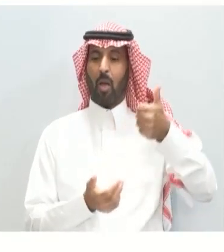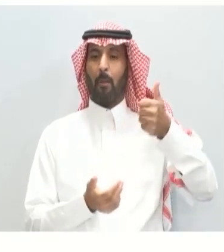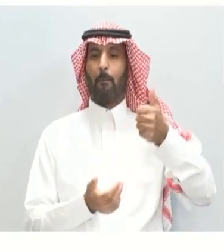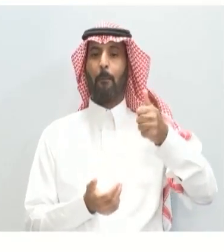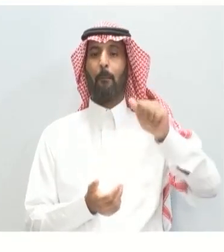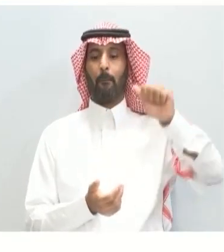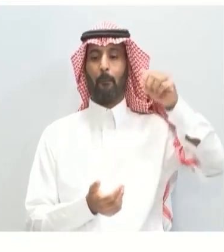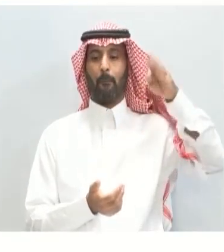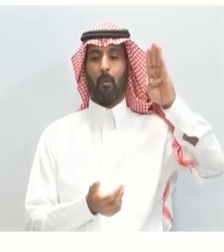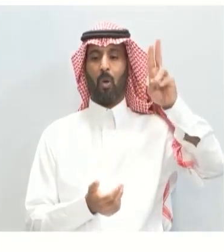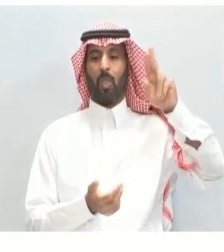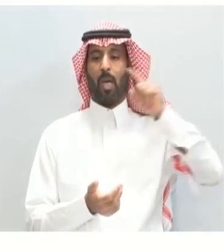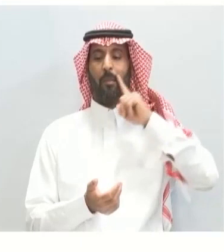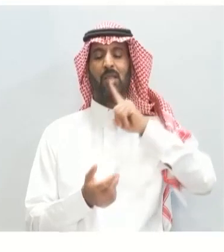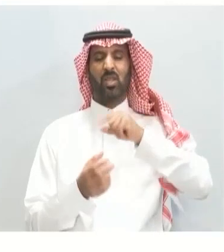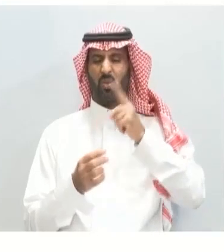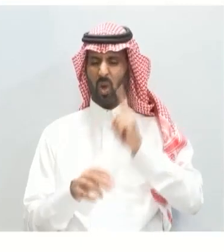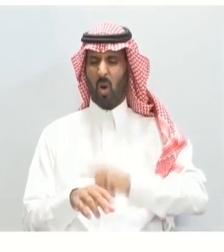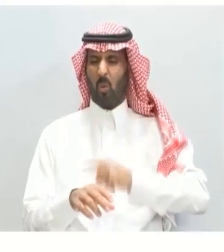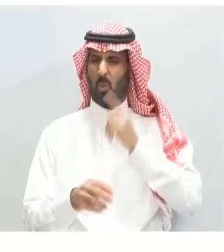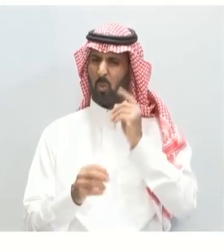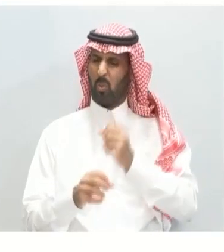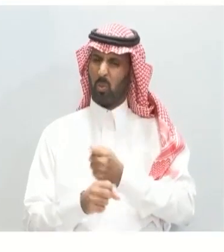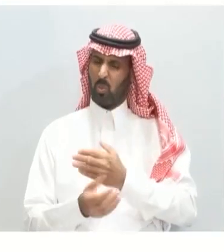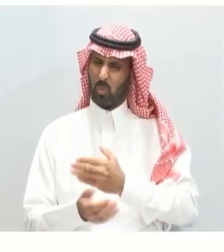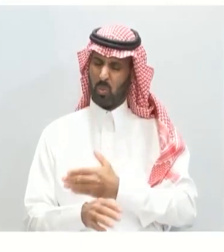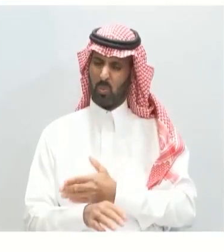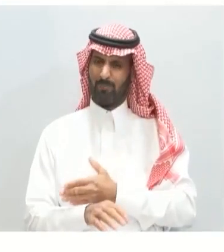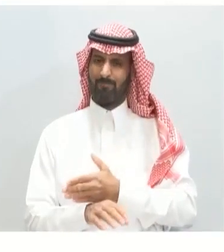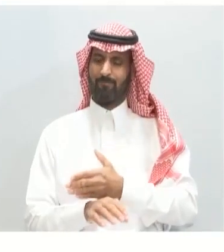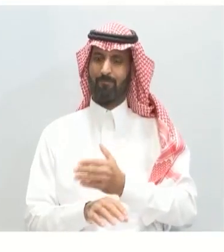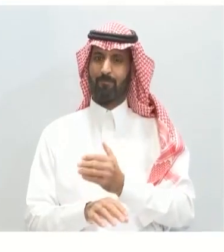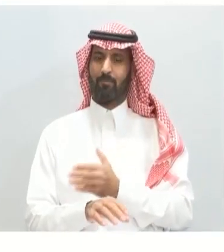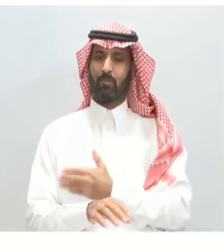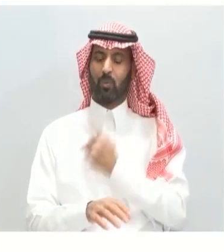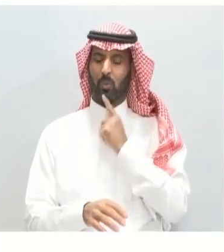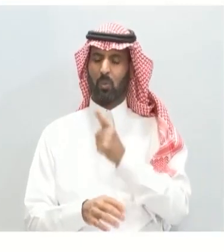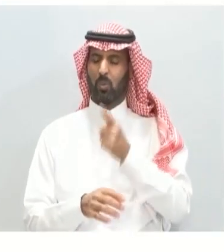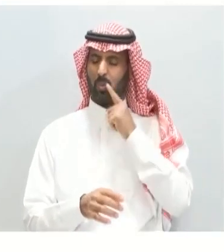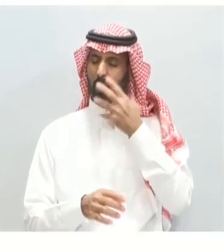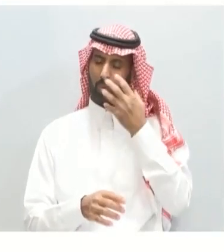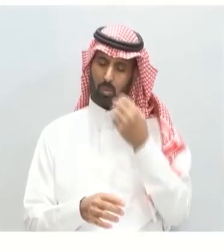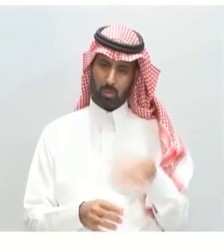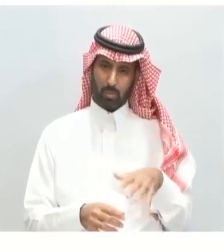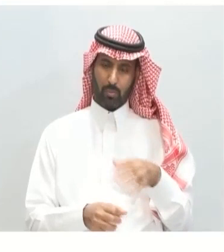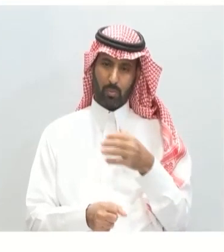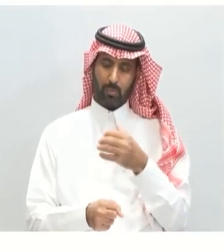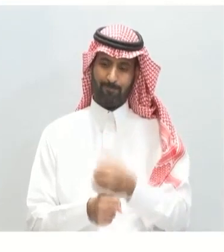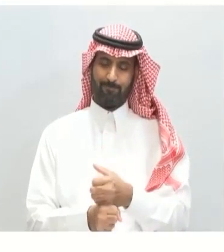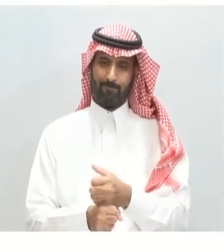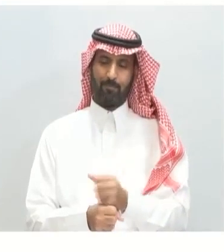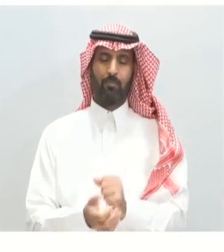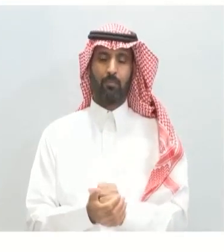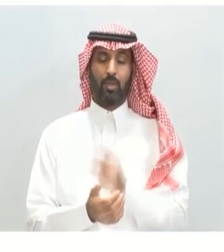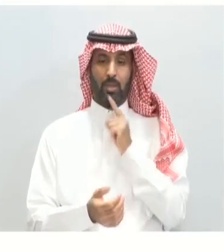hours and hours. It was really bore. It was really bore. So is